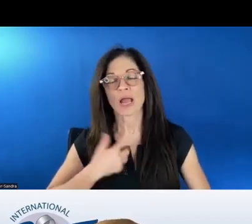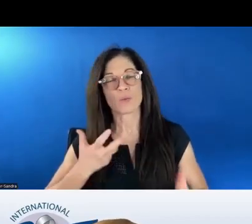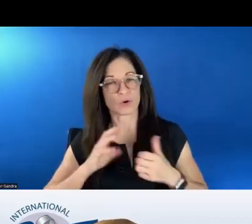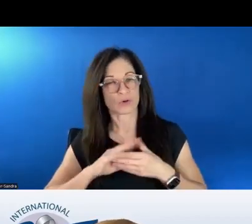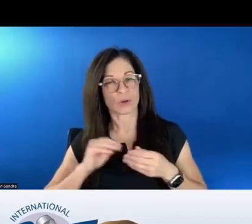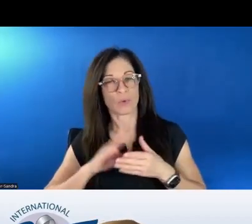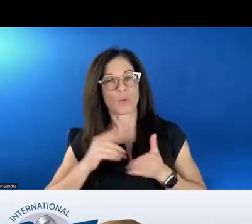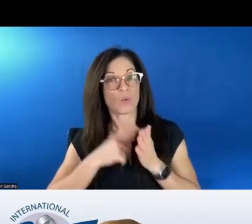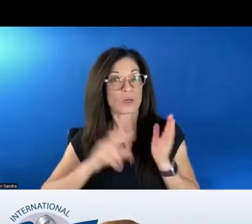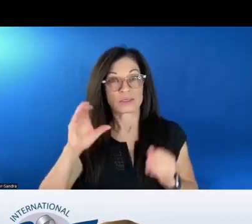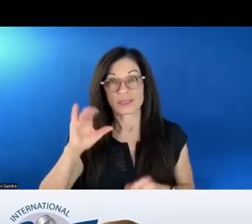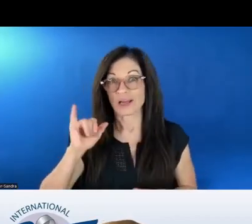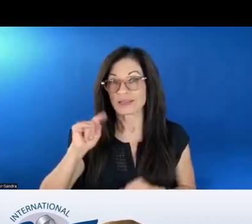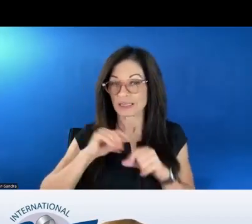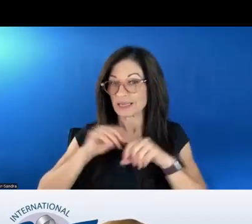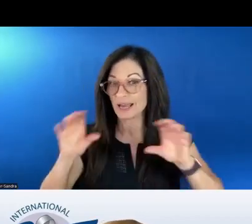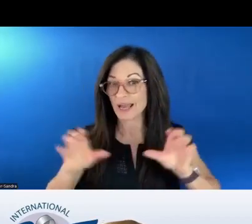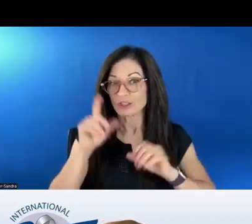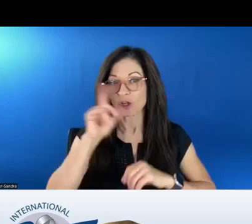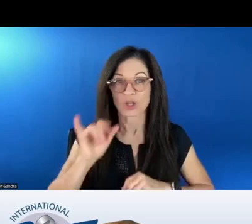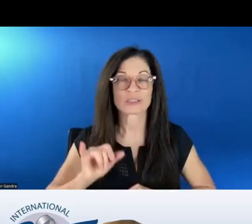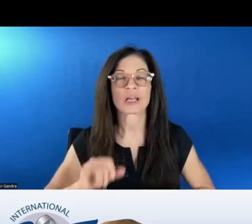action looks like. And actually,